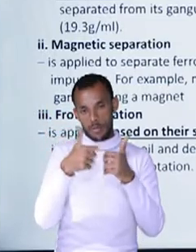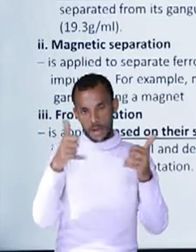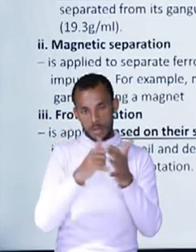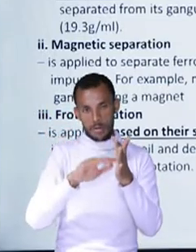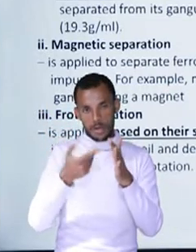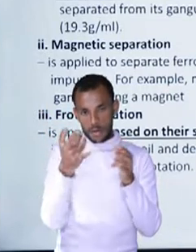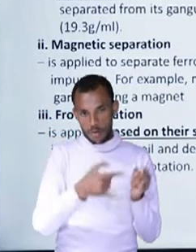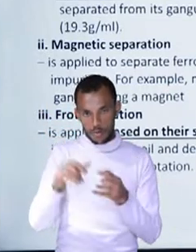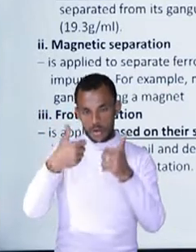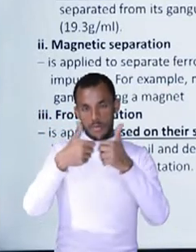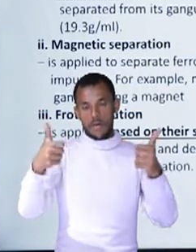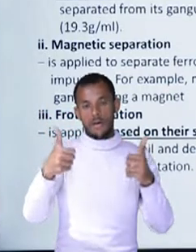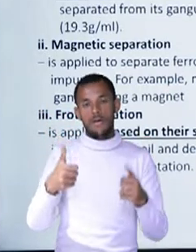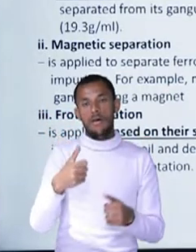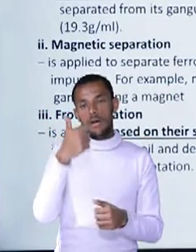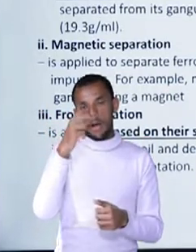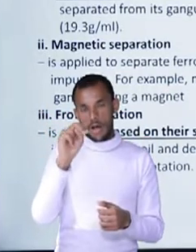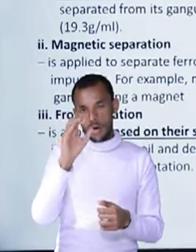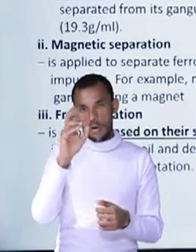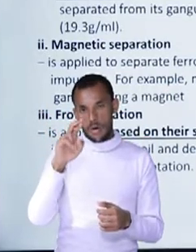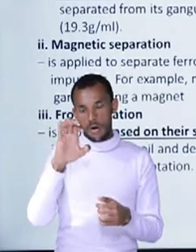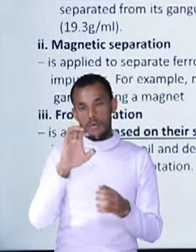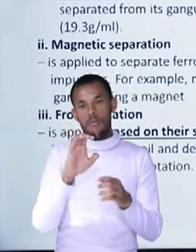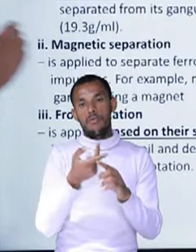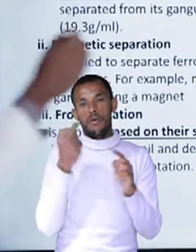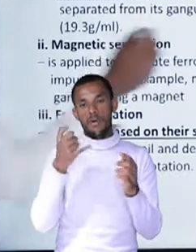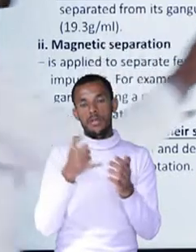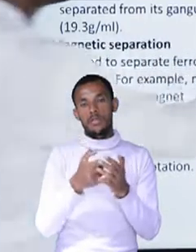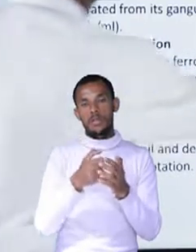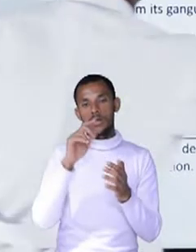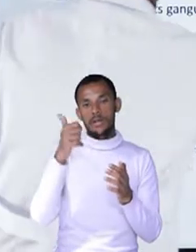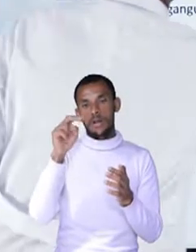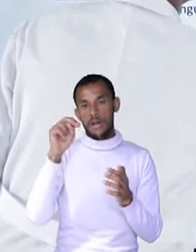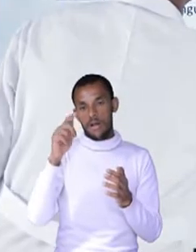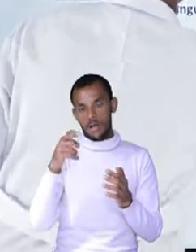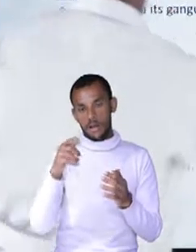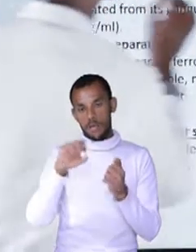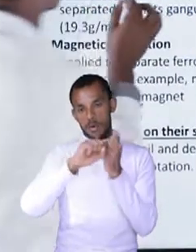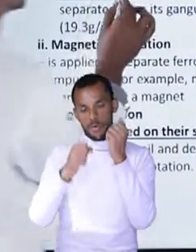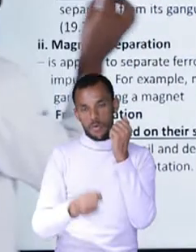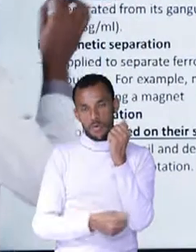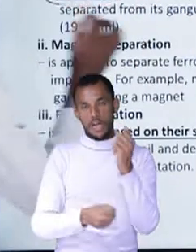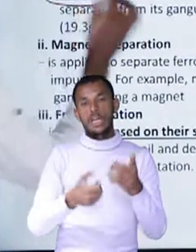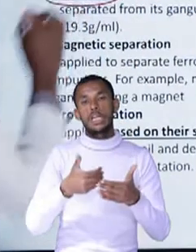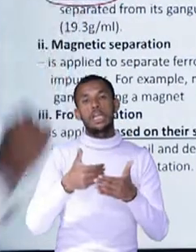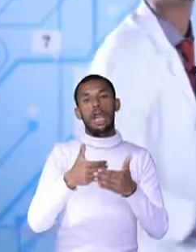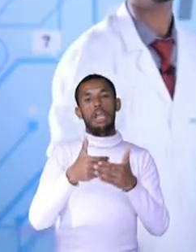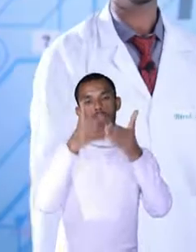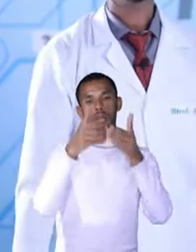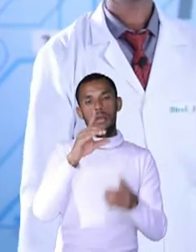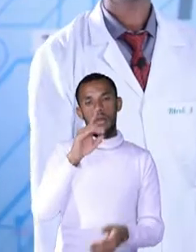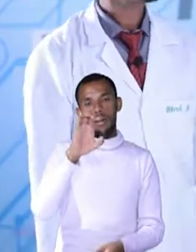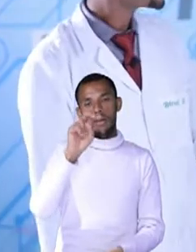separating an ore from its gangue based on density differences, by using of